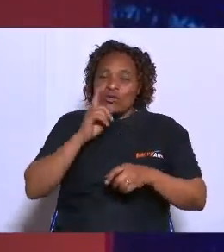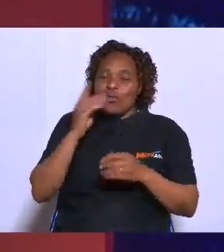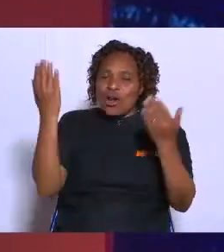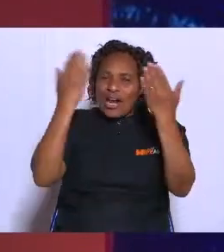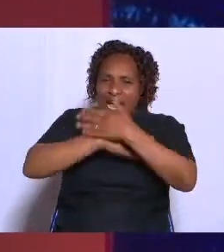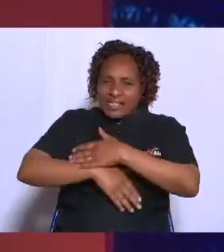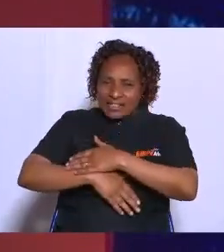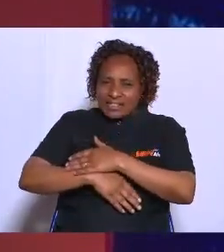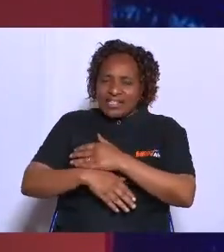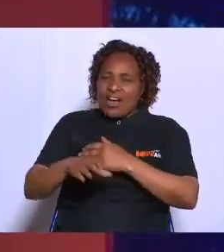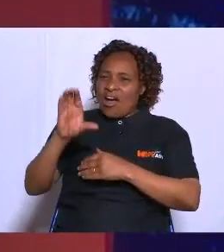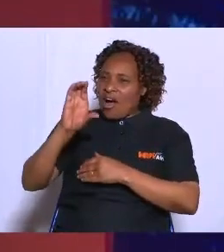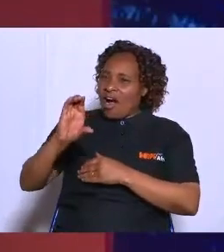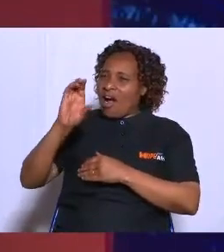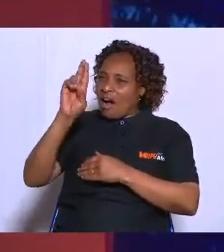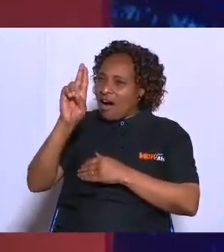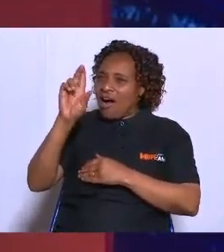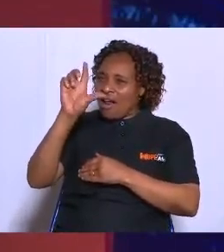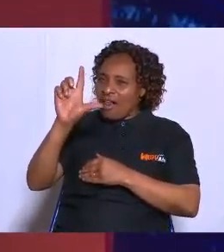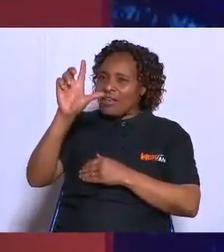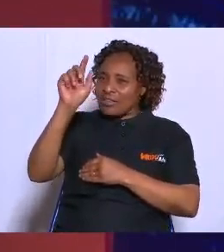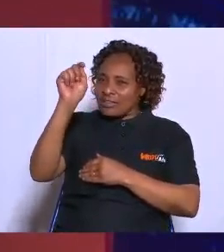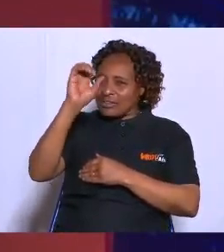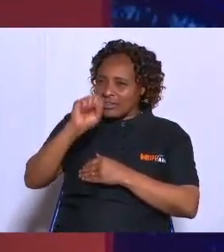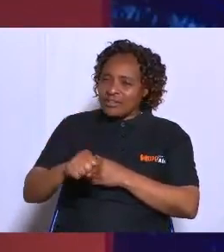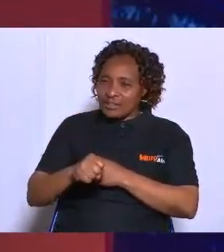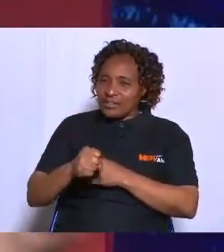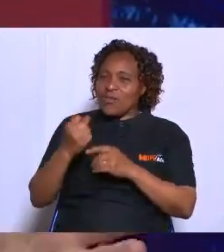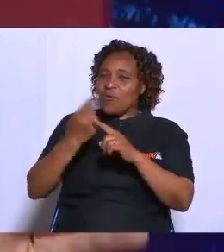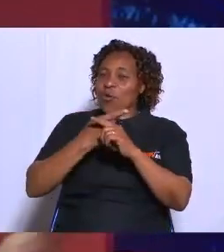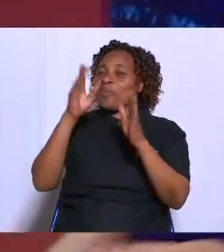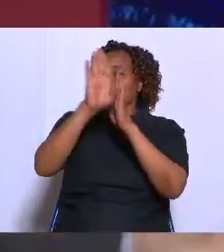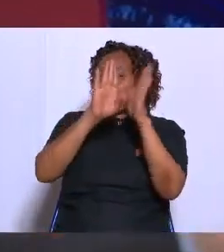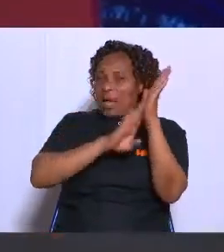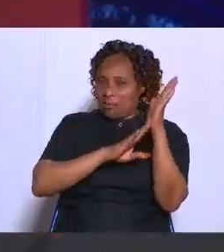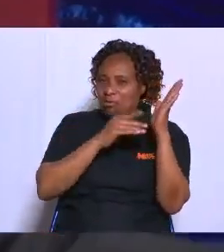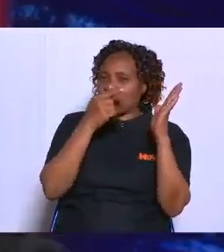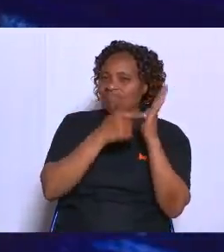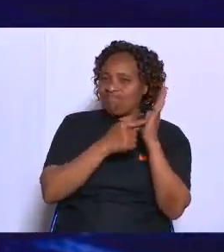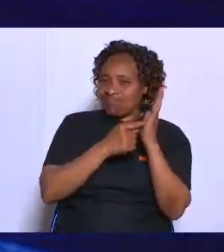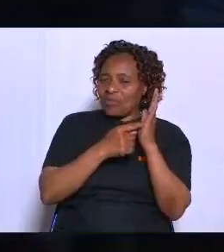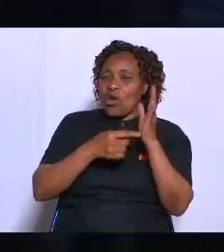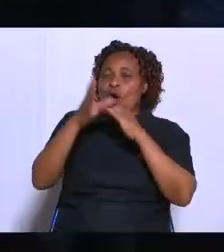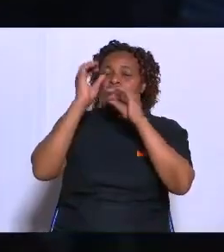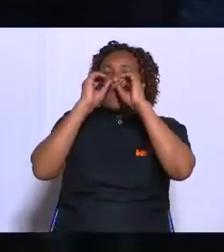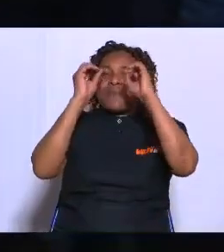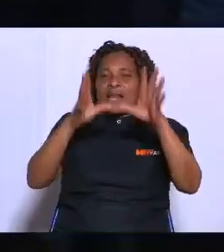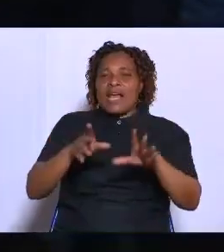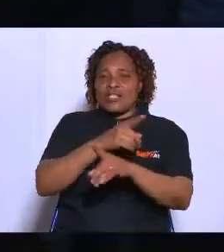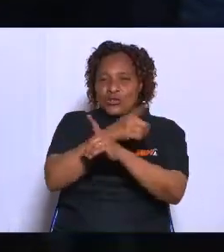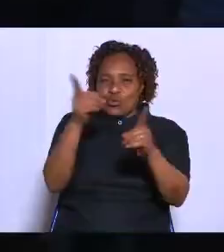so Cults tomorrow night from the Bible God bless you pastors